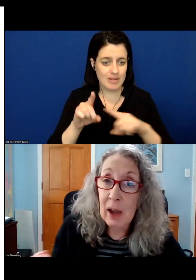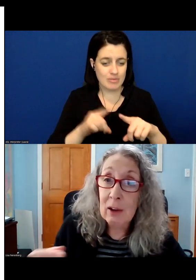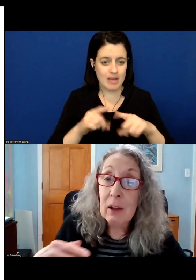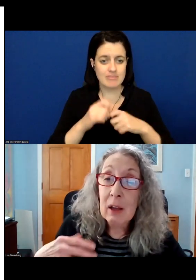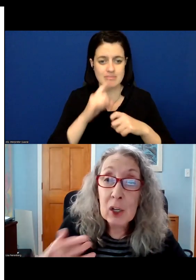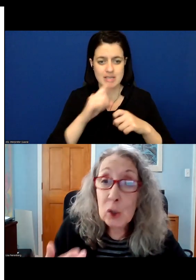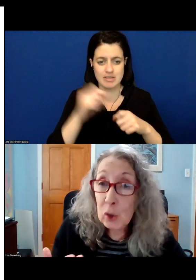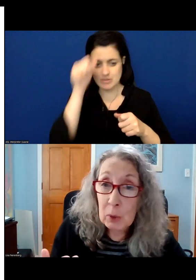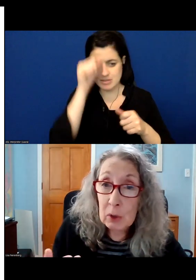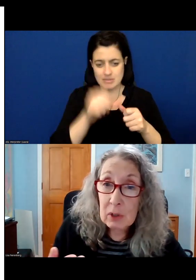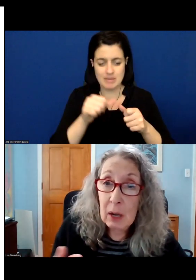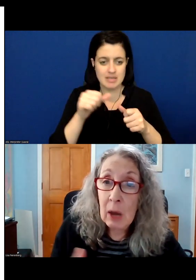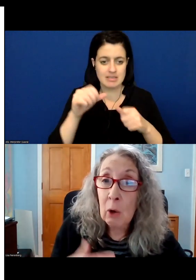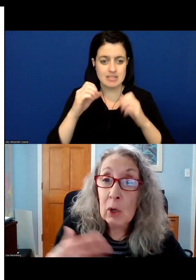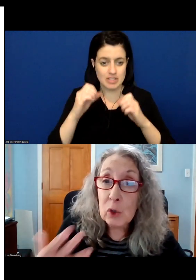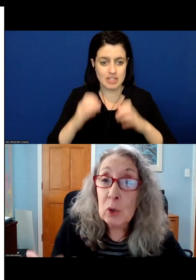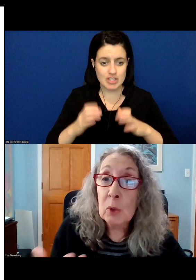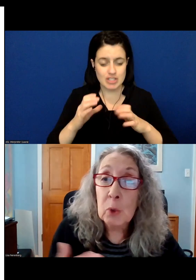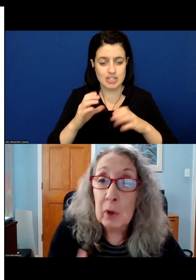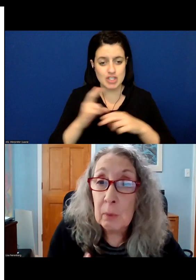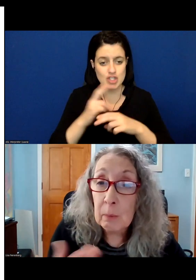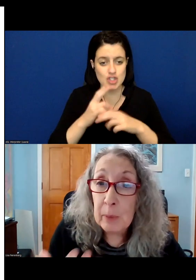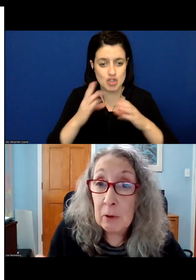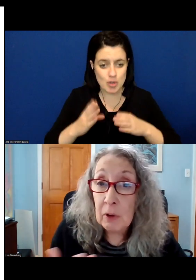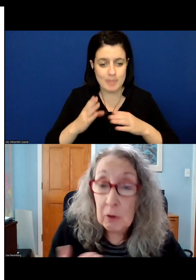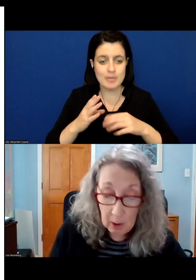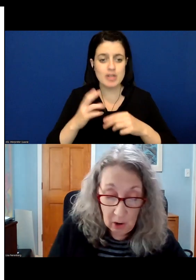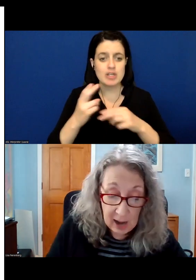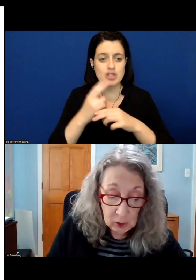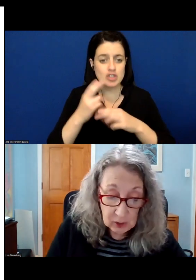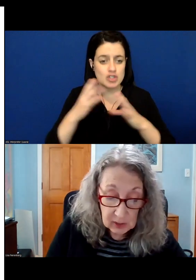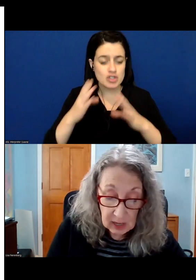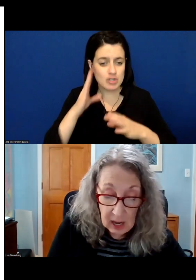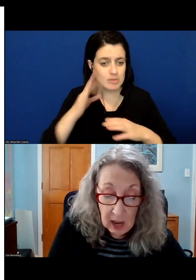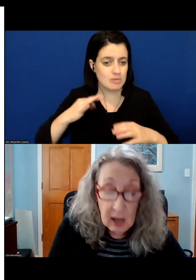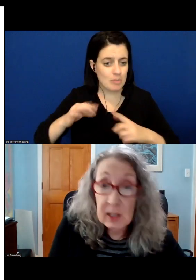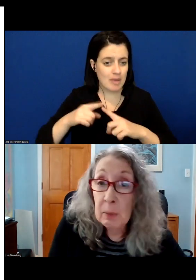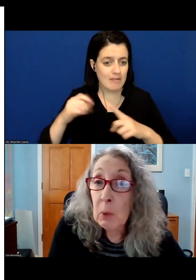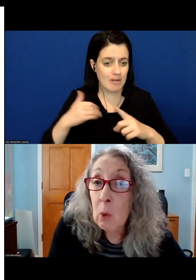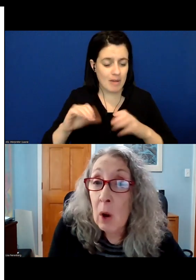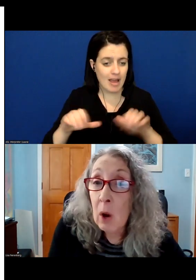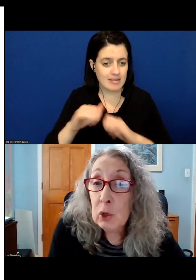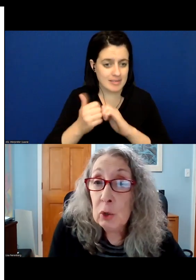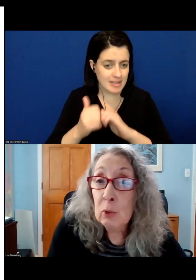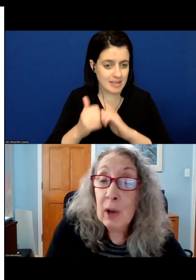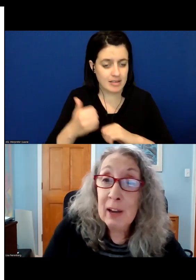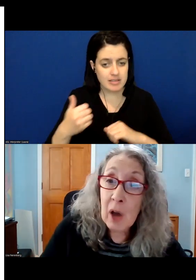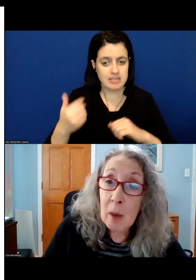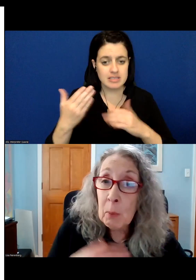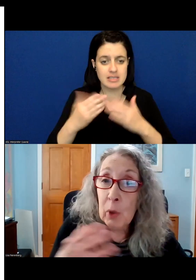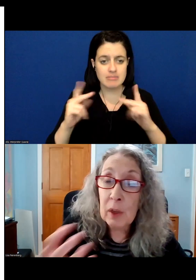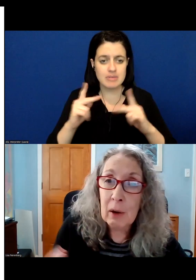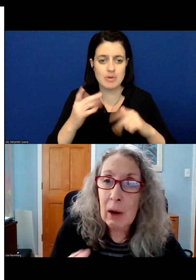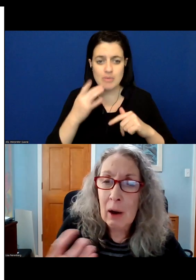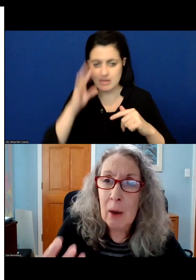in mind consumers and how consumers were going to benefit from our actions. Some people wanted to kind of